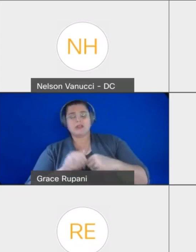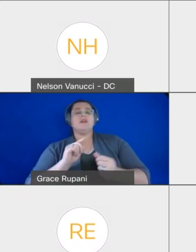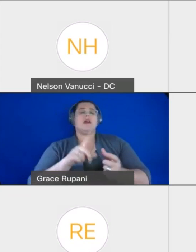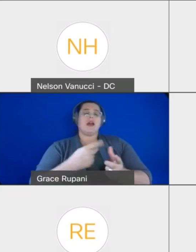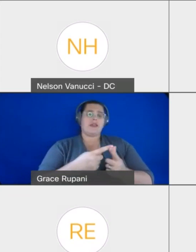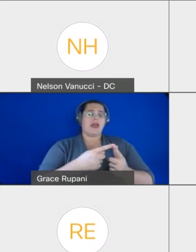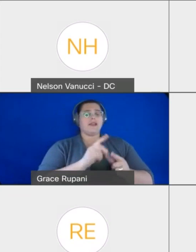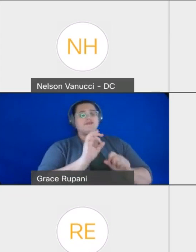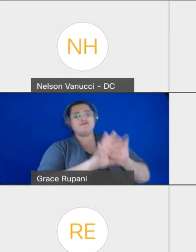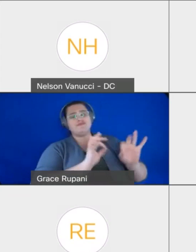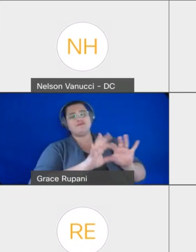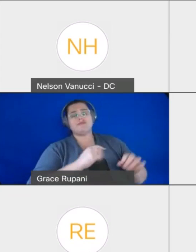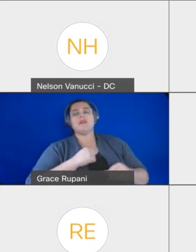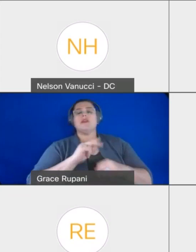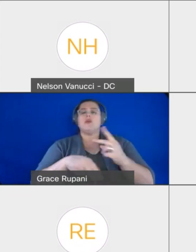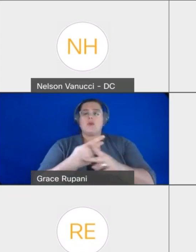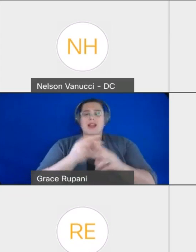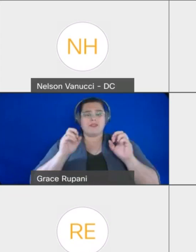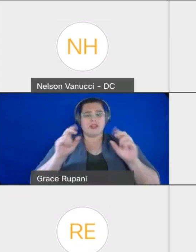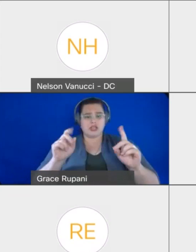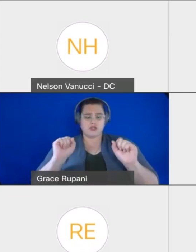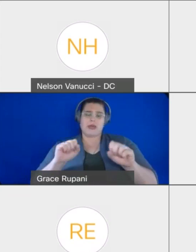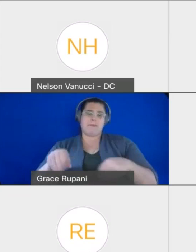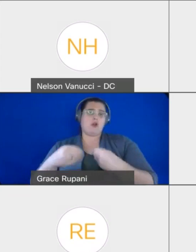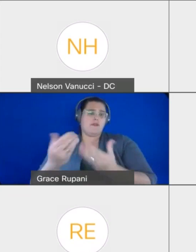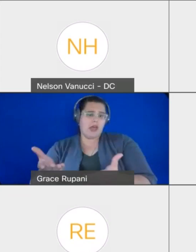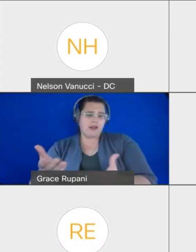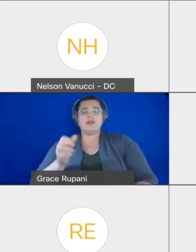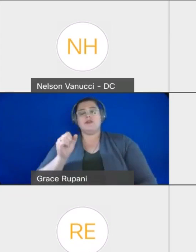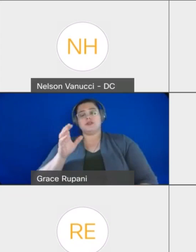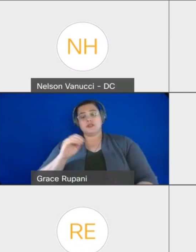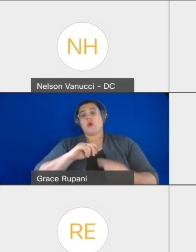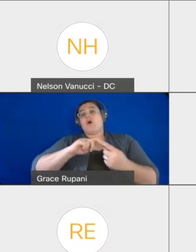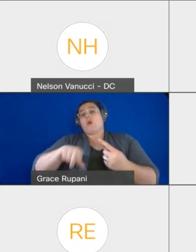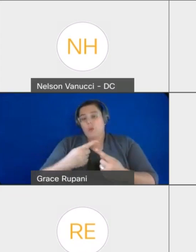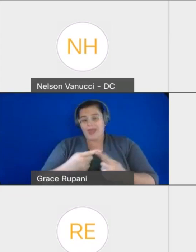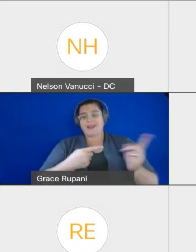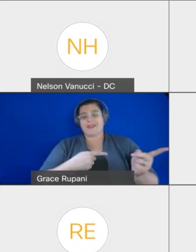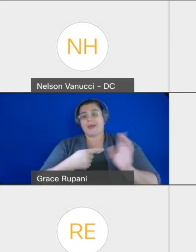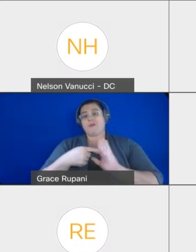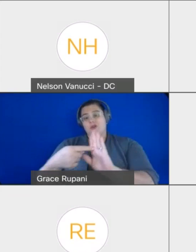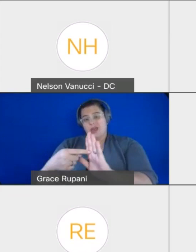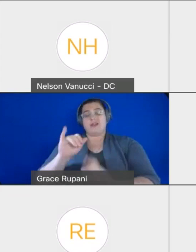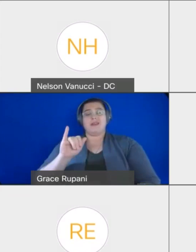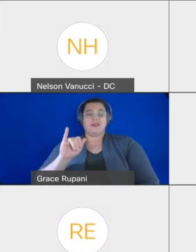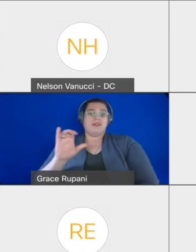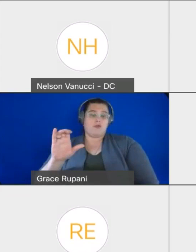we can provide for people so that when they provide informed consent for the vaccine, it is truly informed.